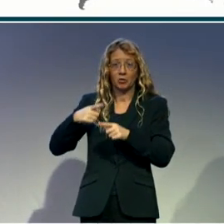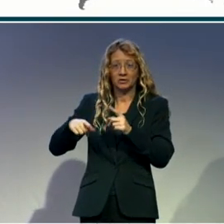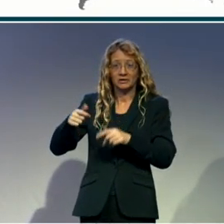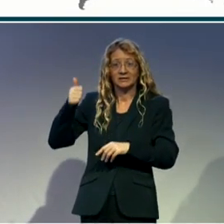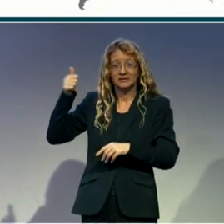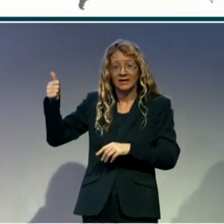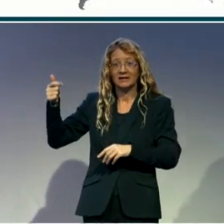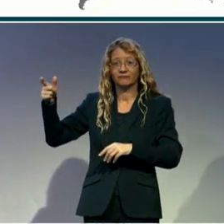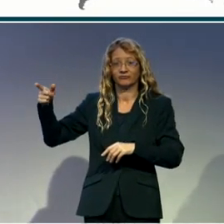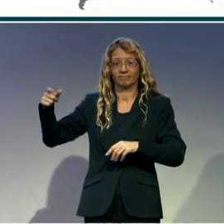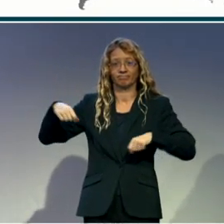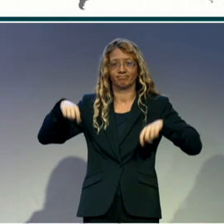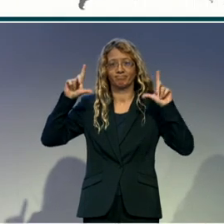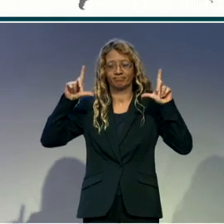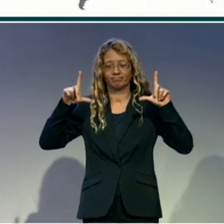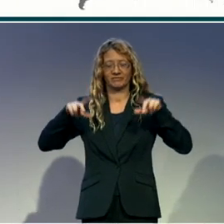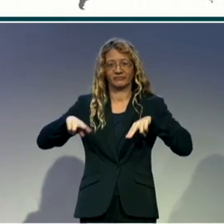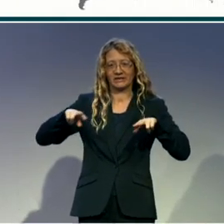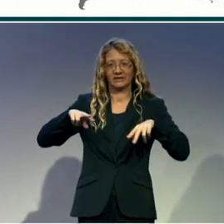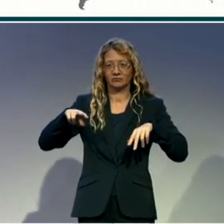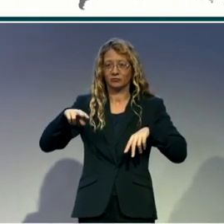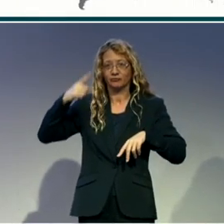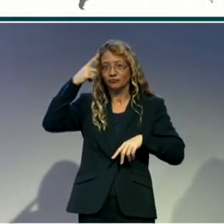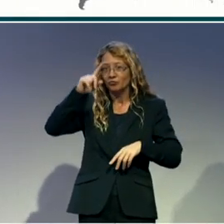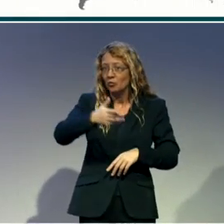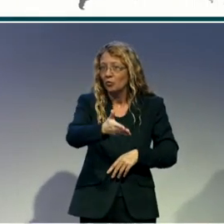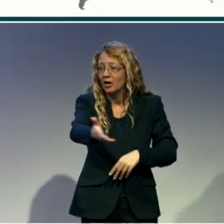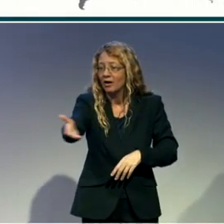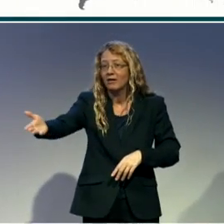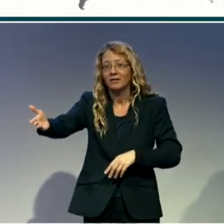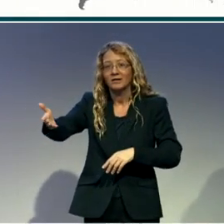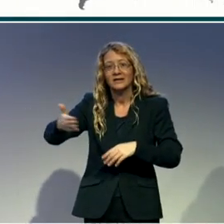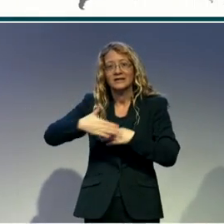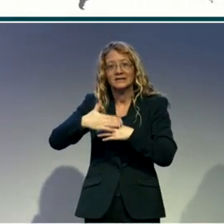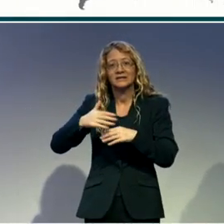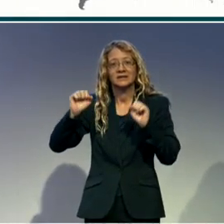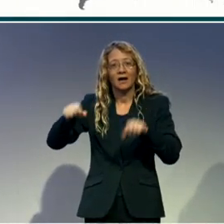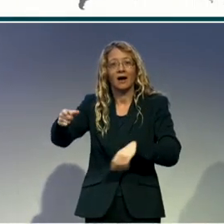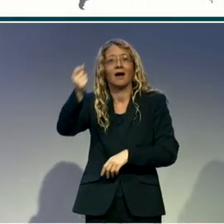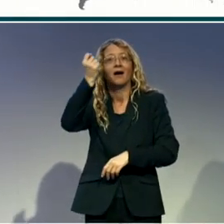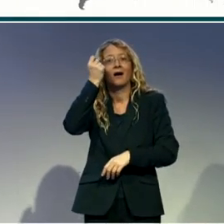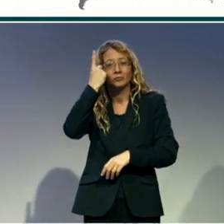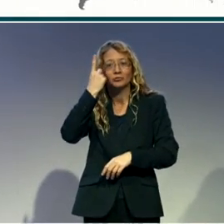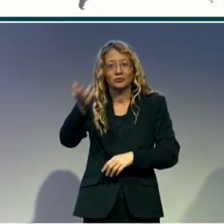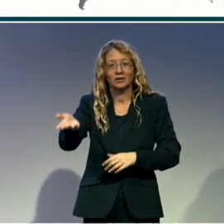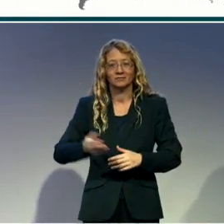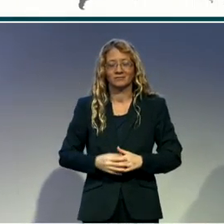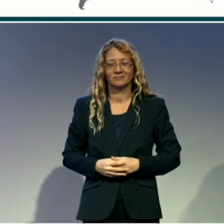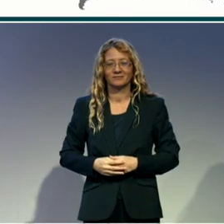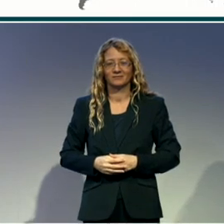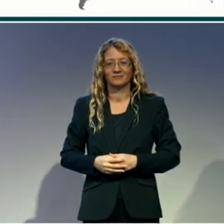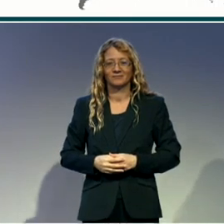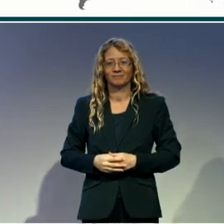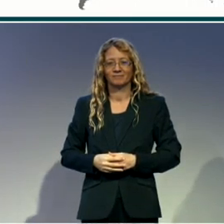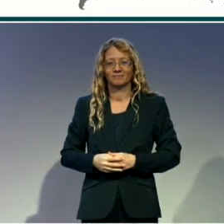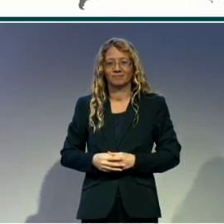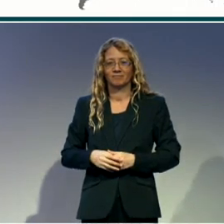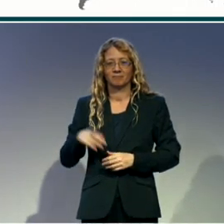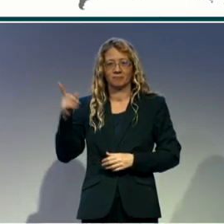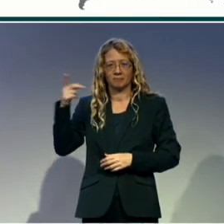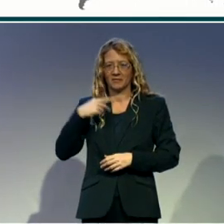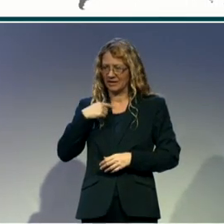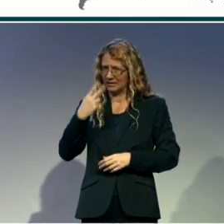We mapped these campaigns against our taxonomy, then applied for philanthropic grants to develop our own campaign based on our research,